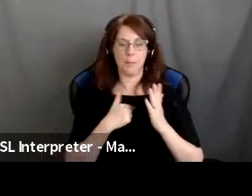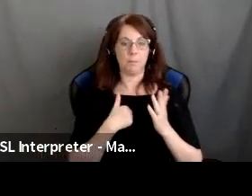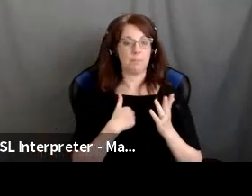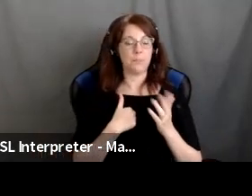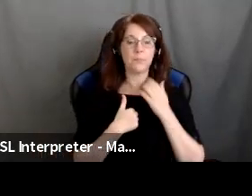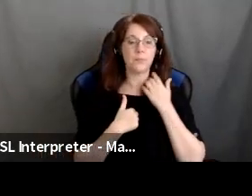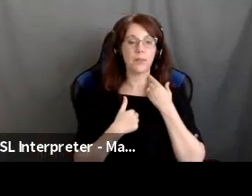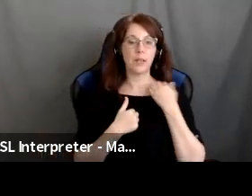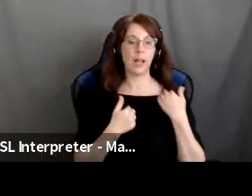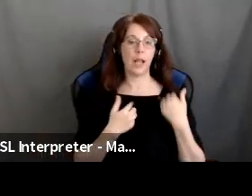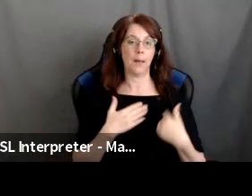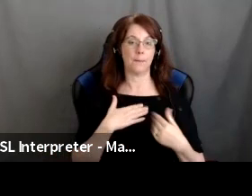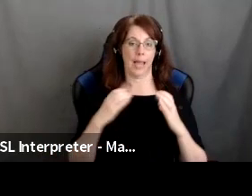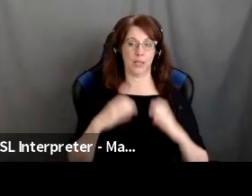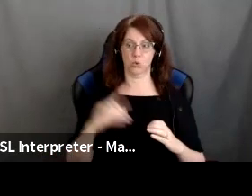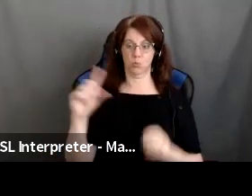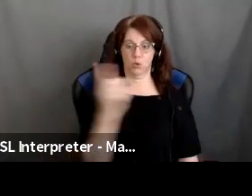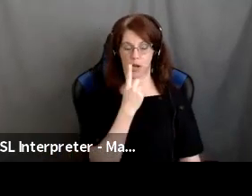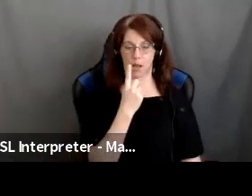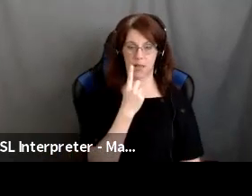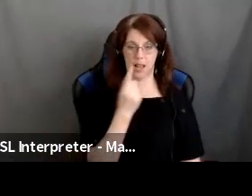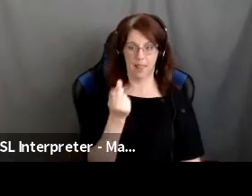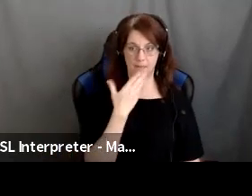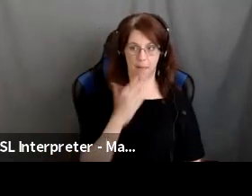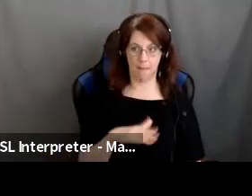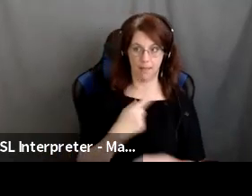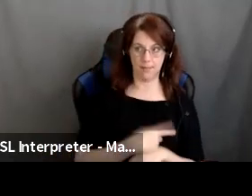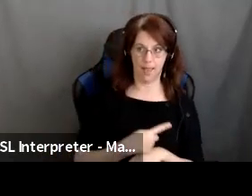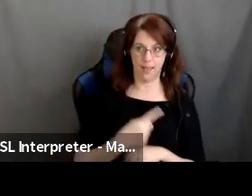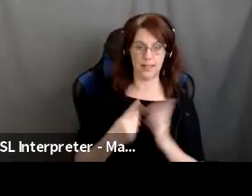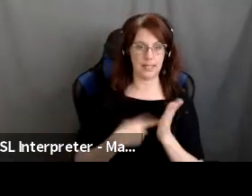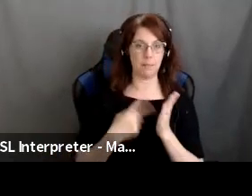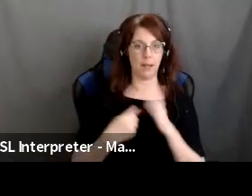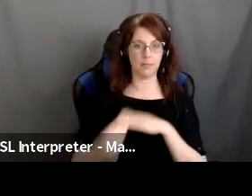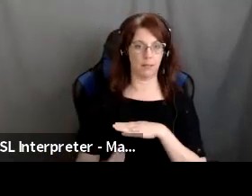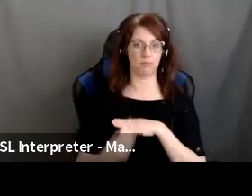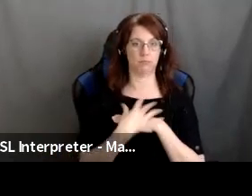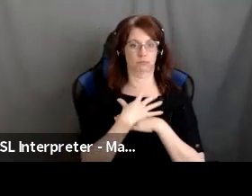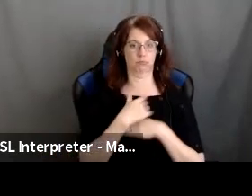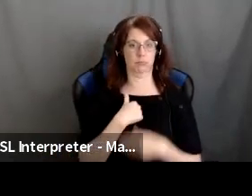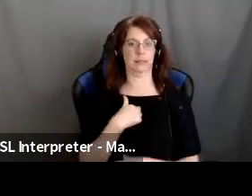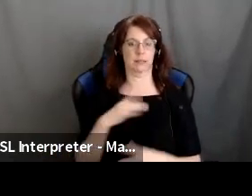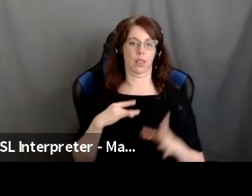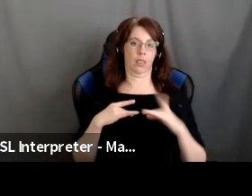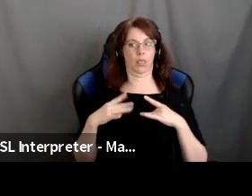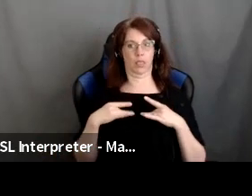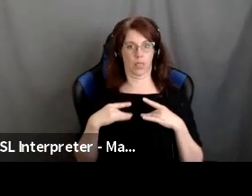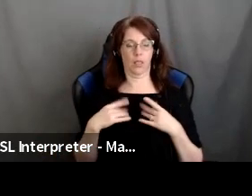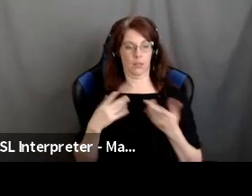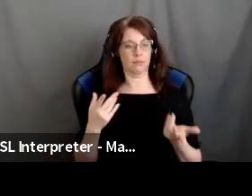sometimes my consumers come in and are having bad days, and sometimes that does roll off on me. And